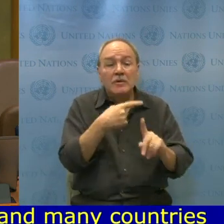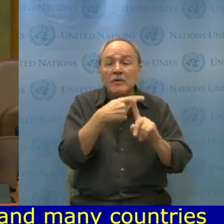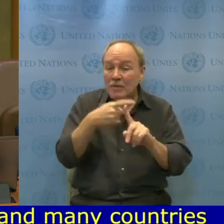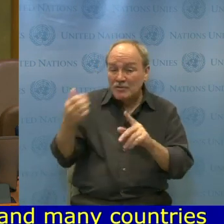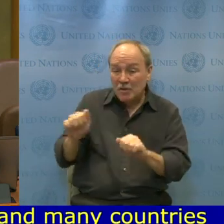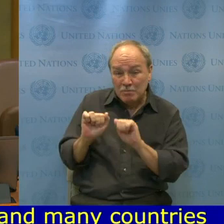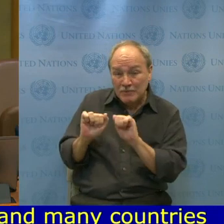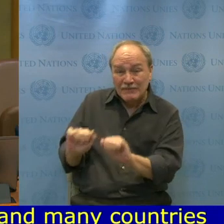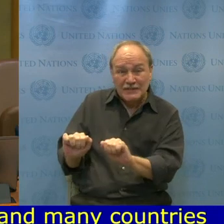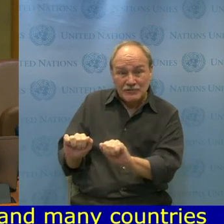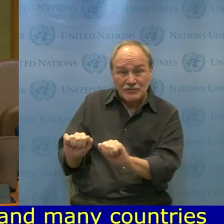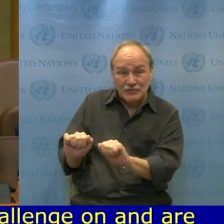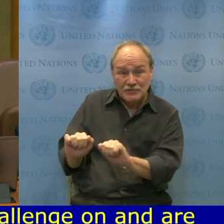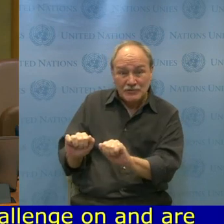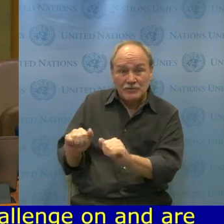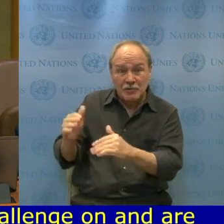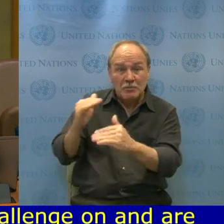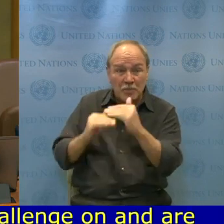well.